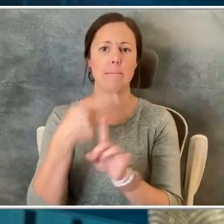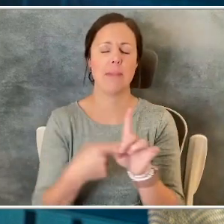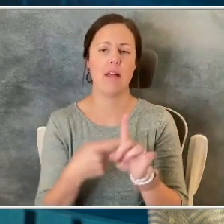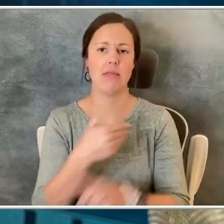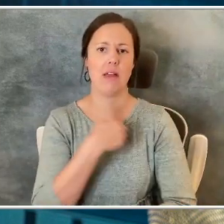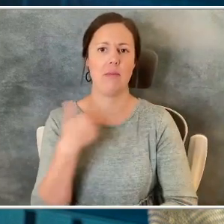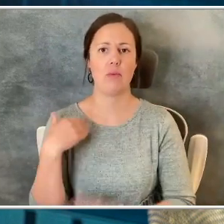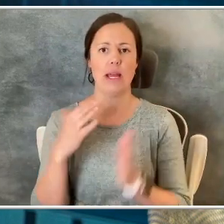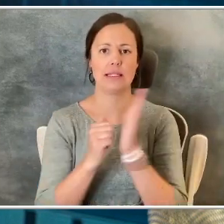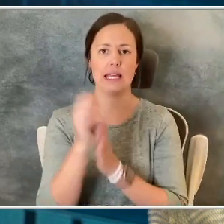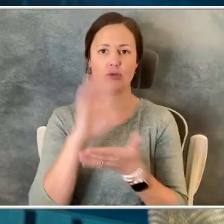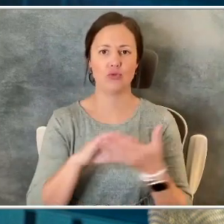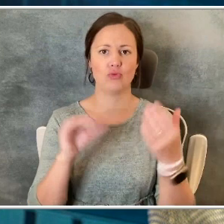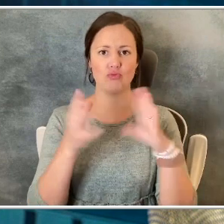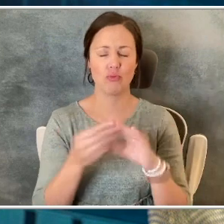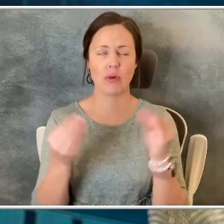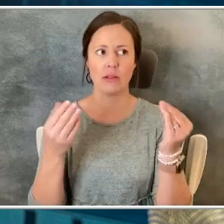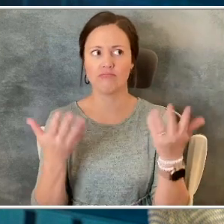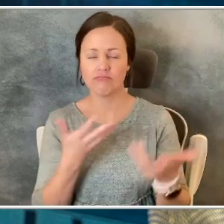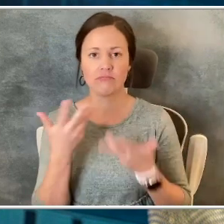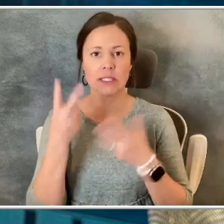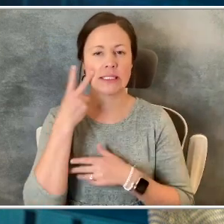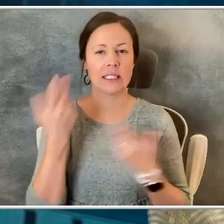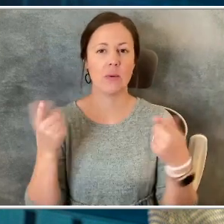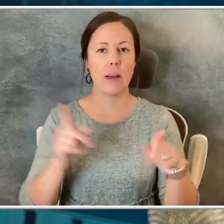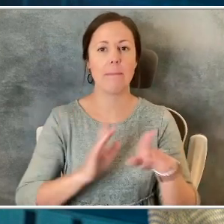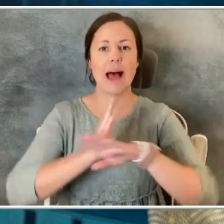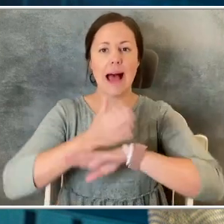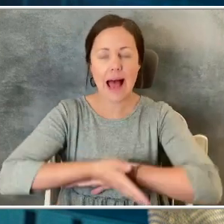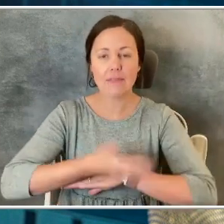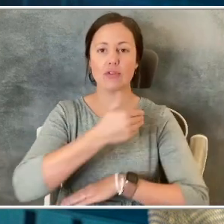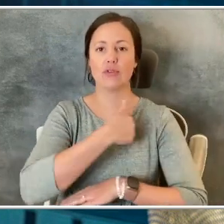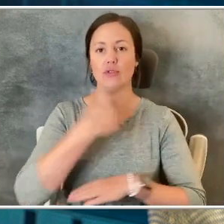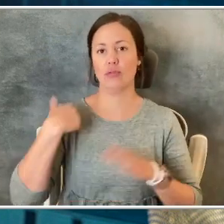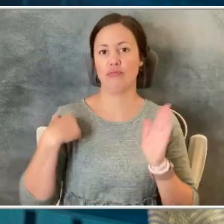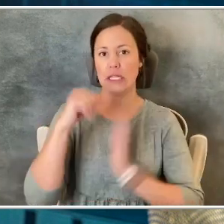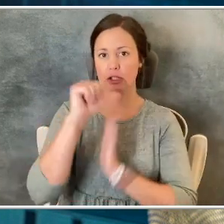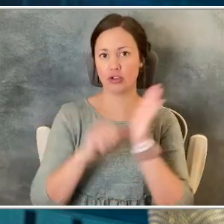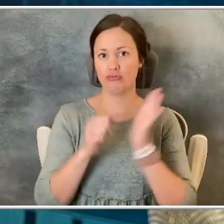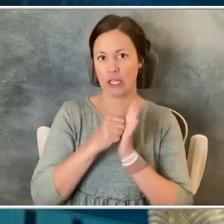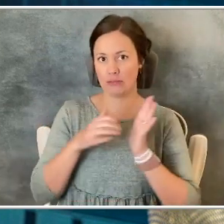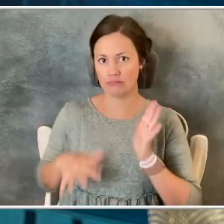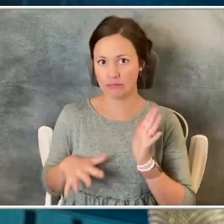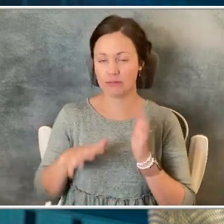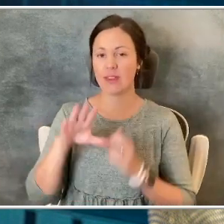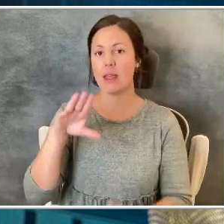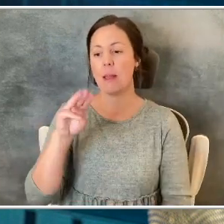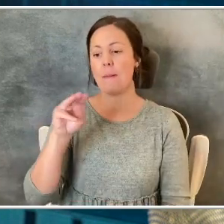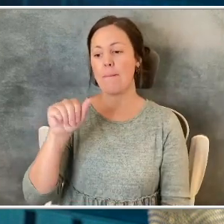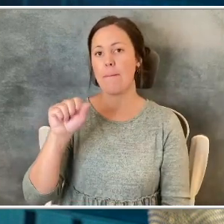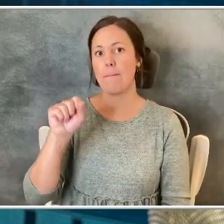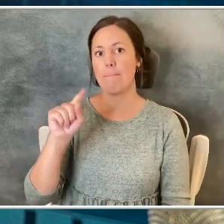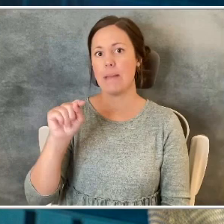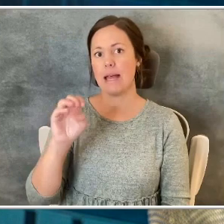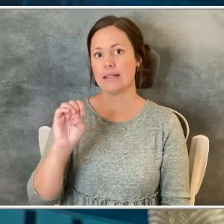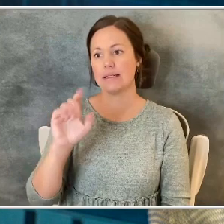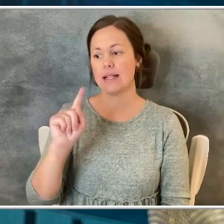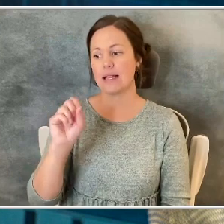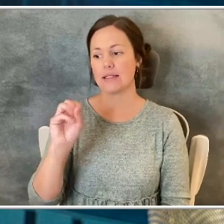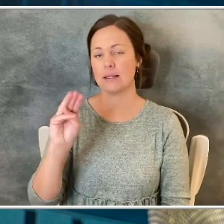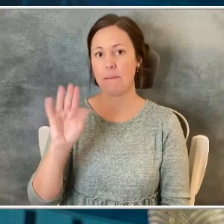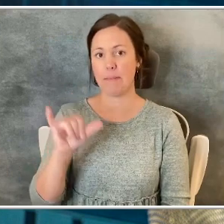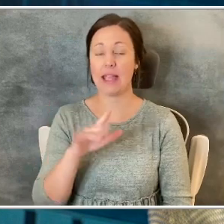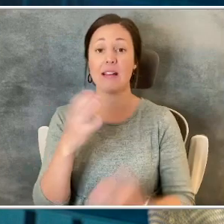with a look at what happens after a mastectomy. Many women will want to rebuild their breasts, but there are so many options for how